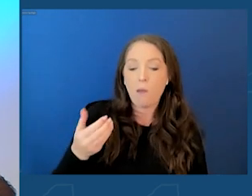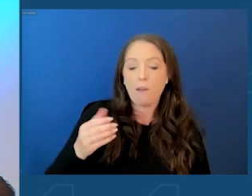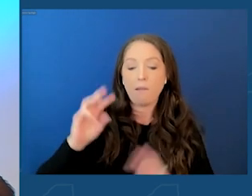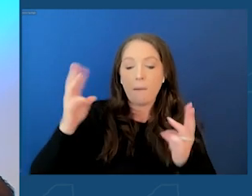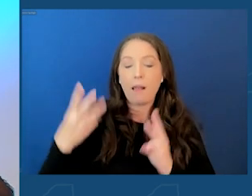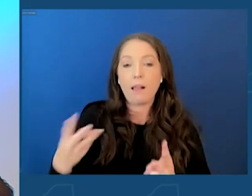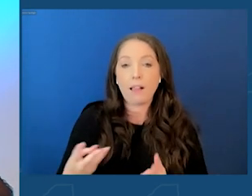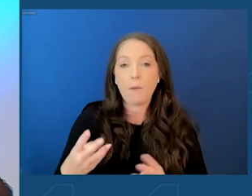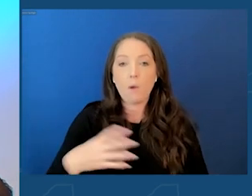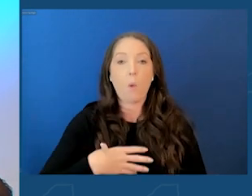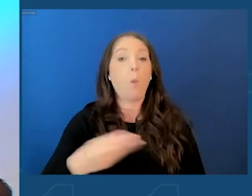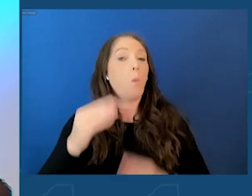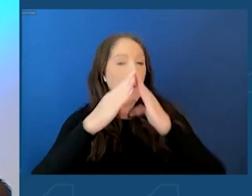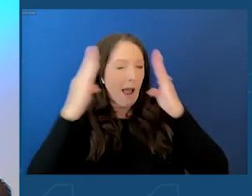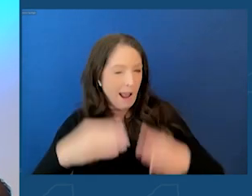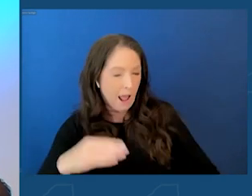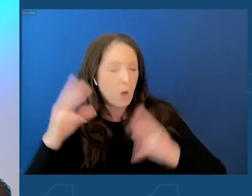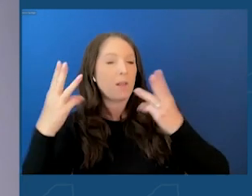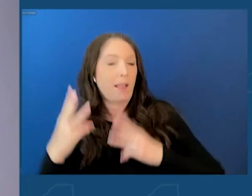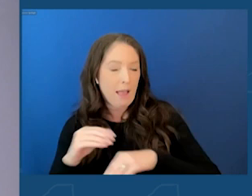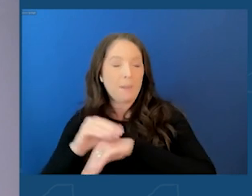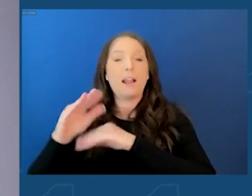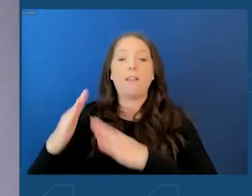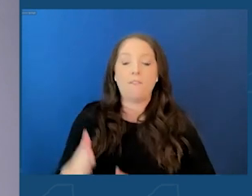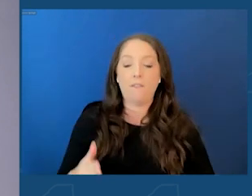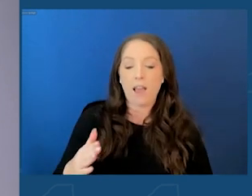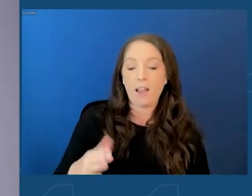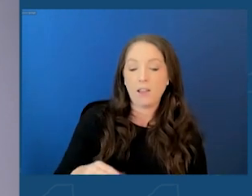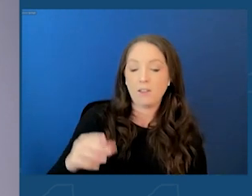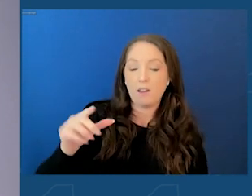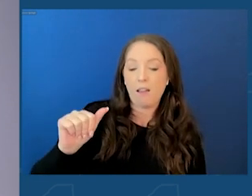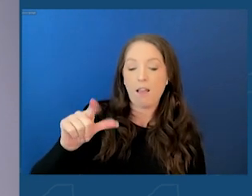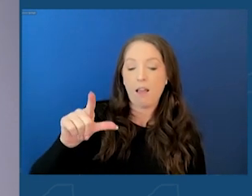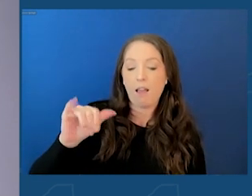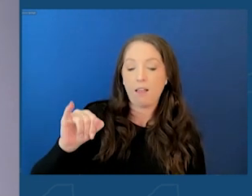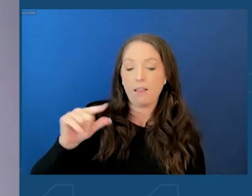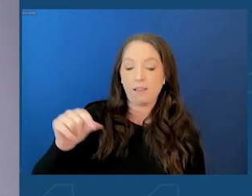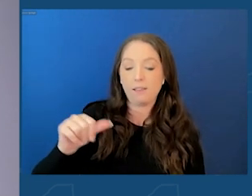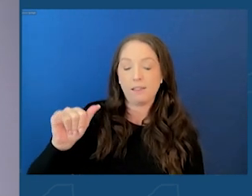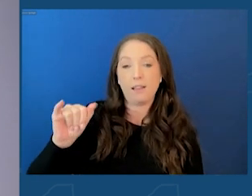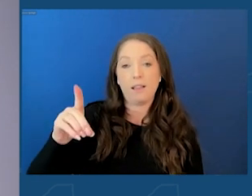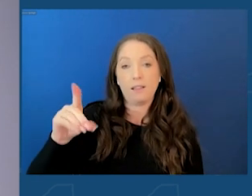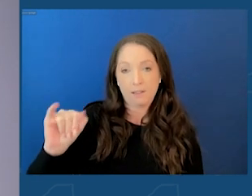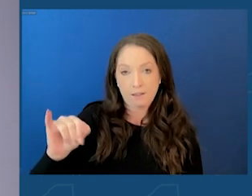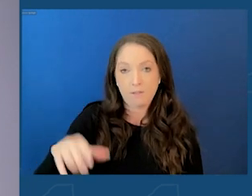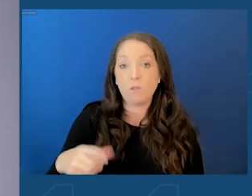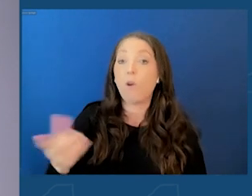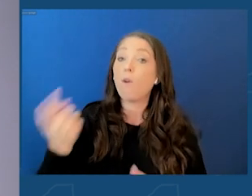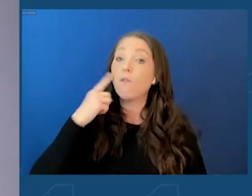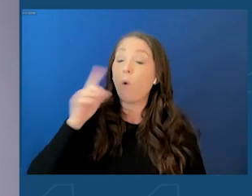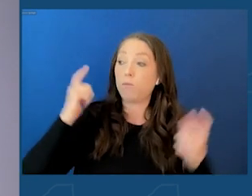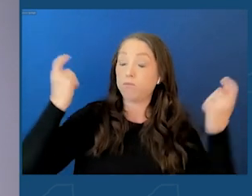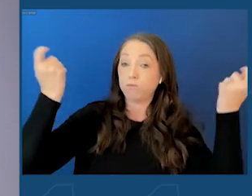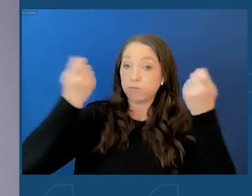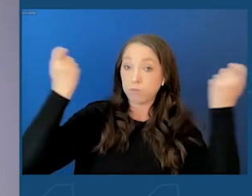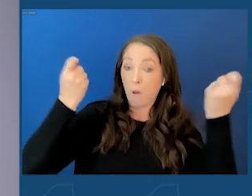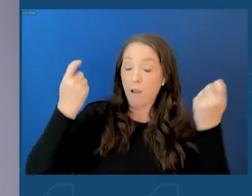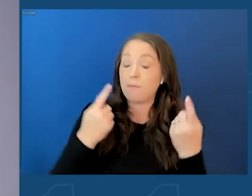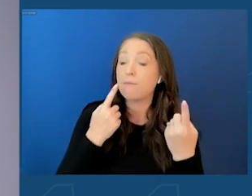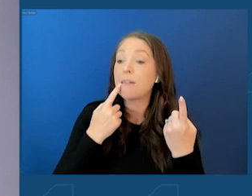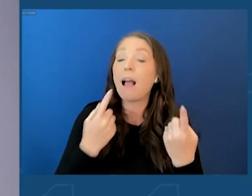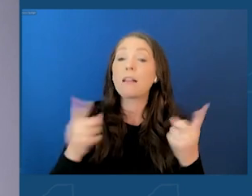Climate Advisor, to our state to celebrate Maine's leadership and to announce our new goal of installing